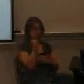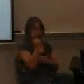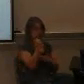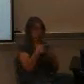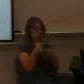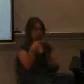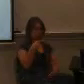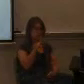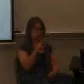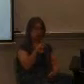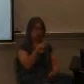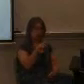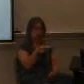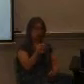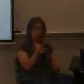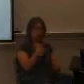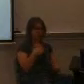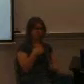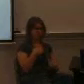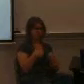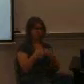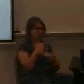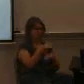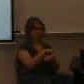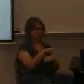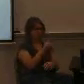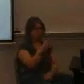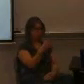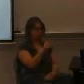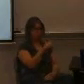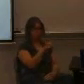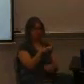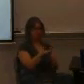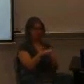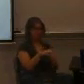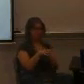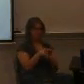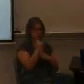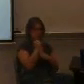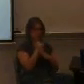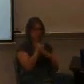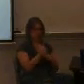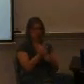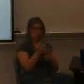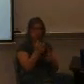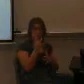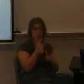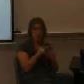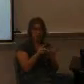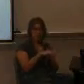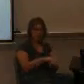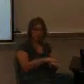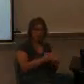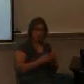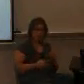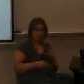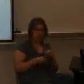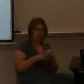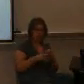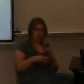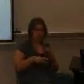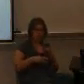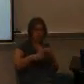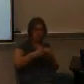to predation. So you can get shaded areas where they don't get very much light, but they just slowly keep adding on and they